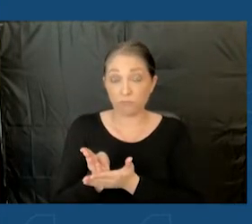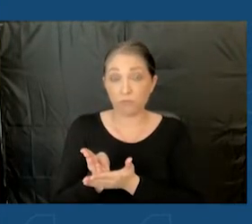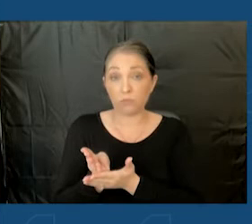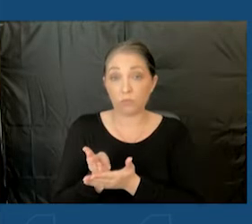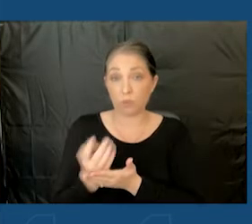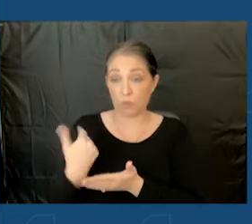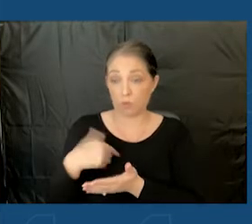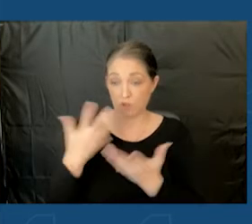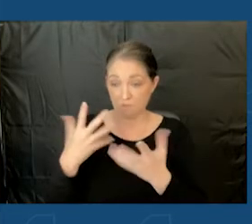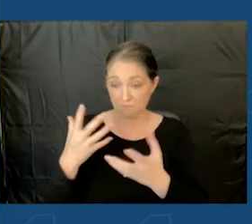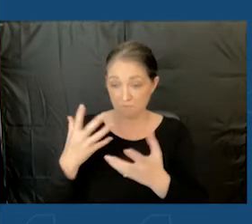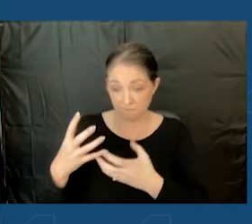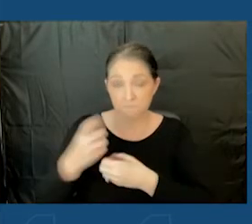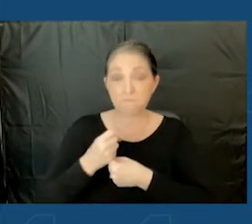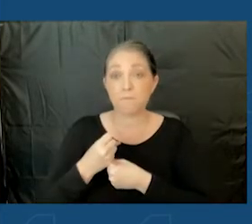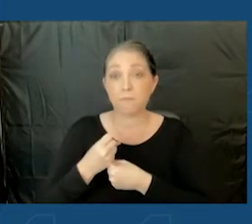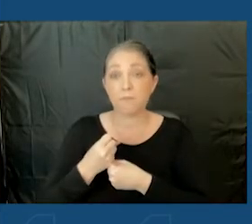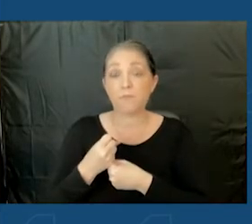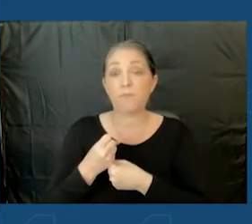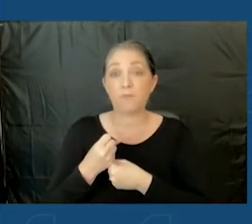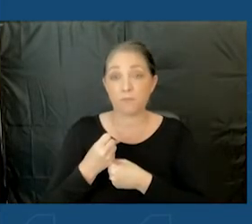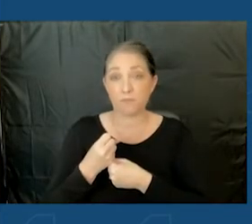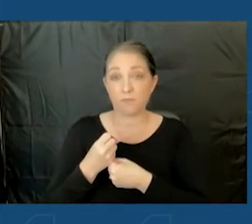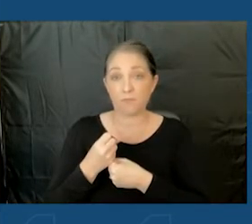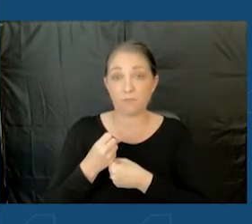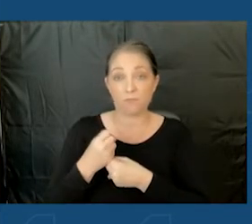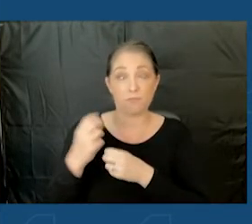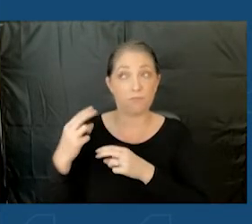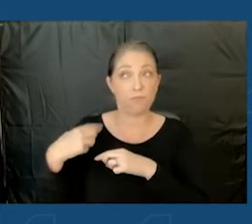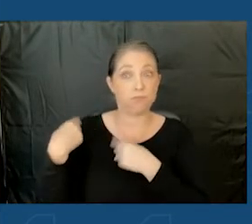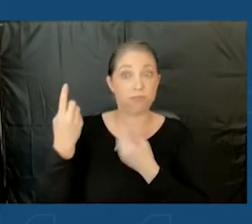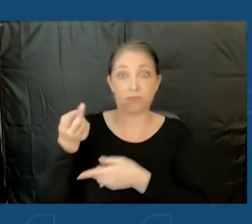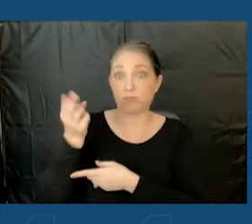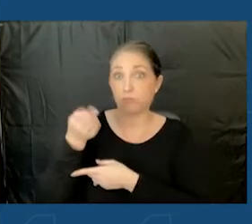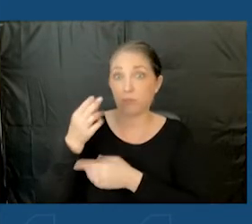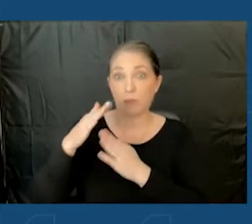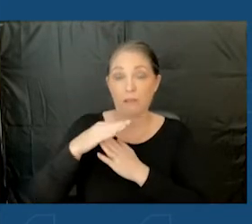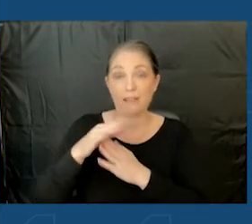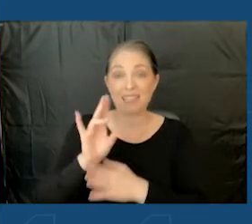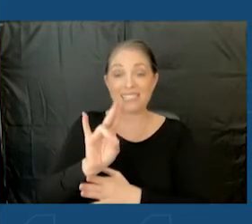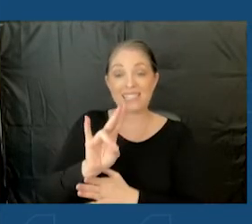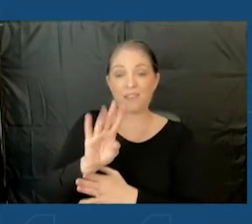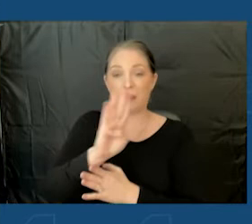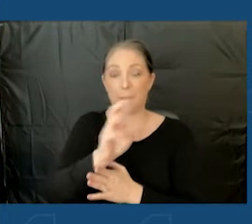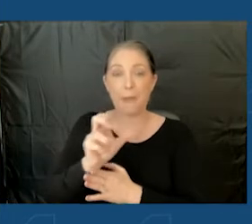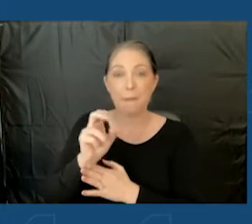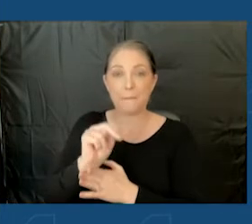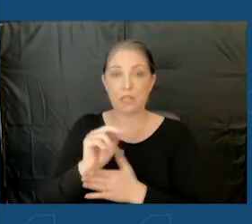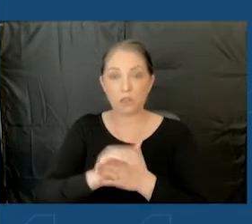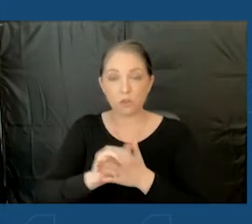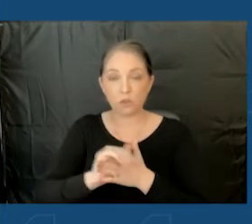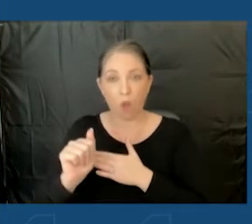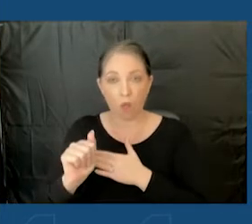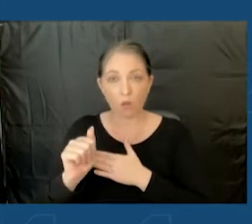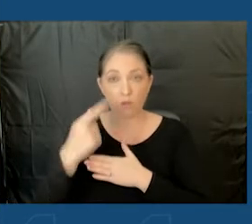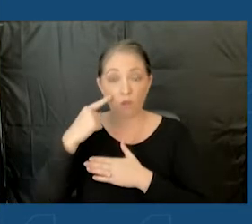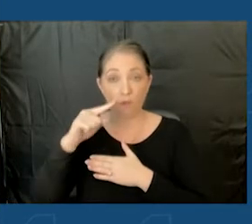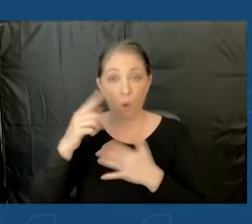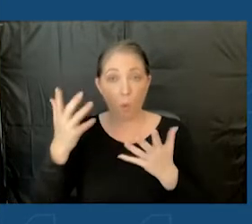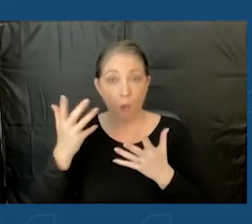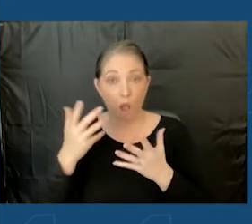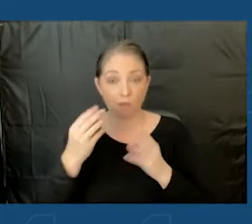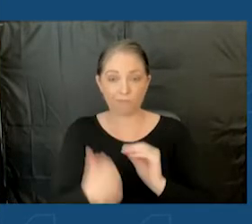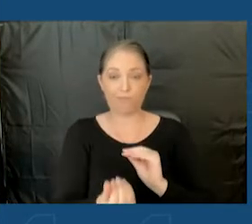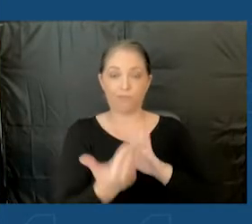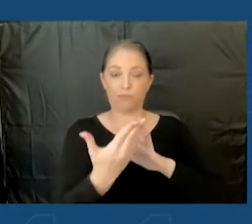secured an historic $7 billion to address child care. $7